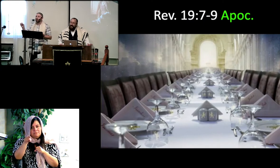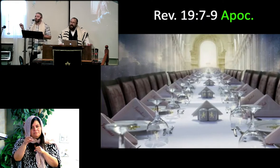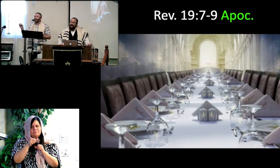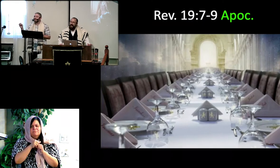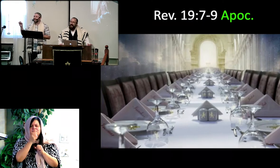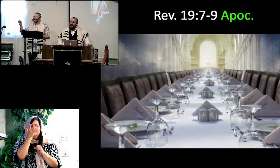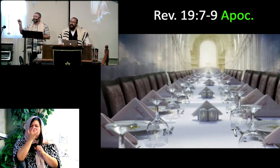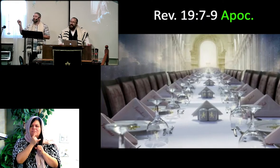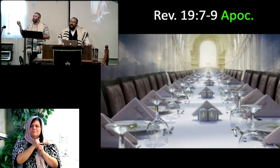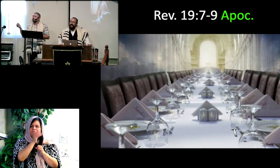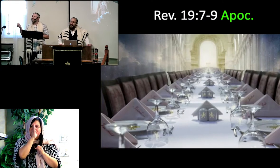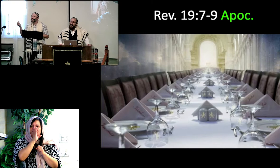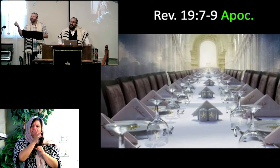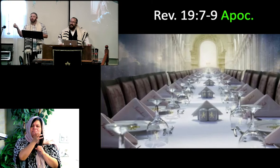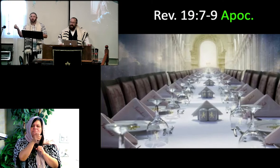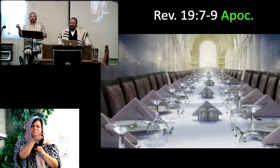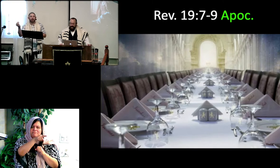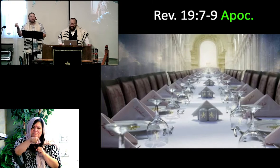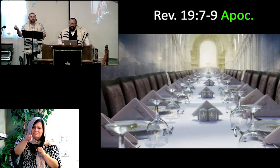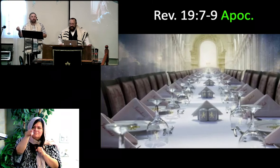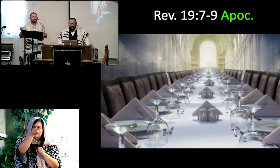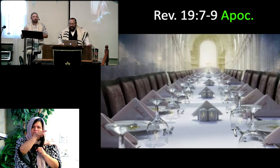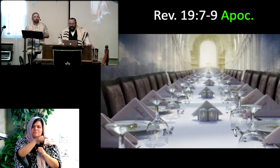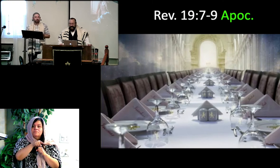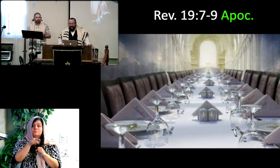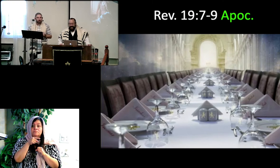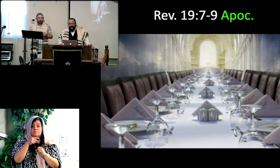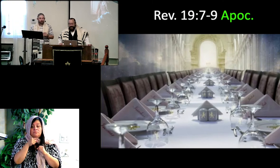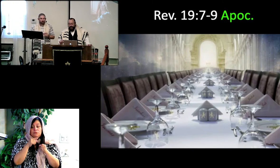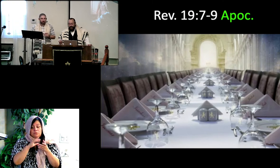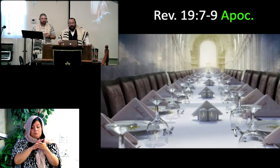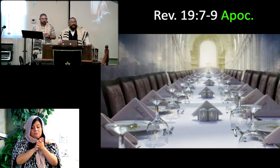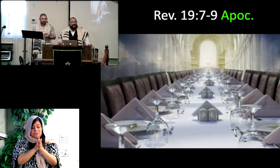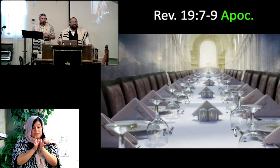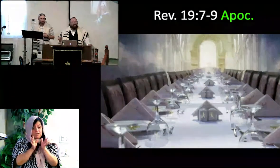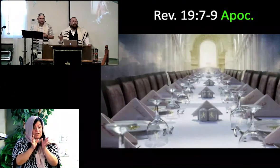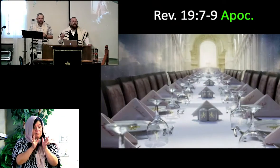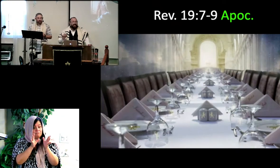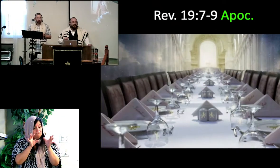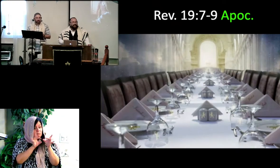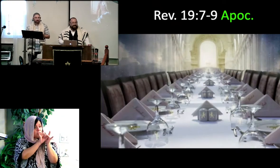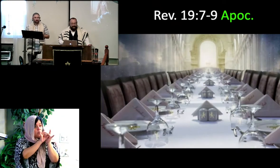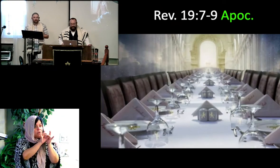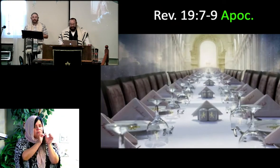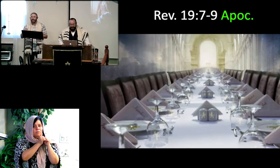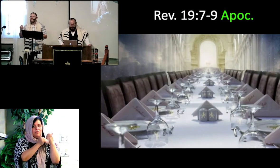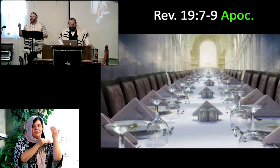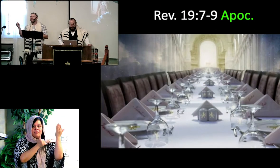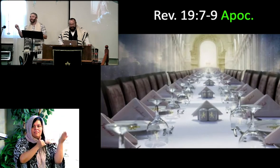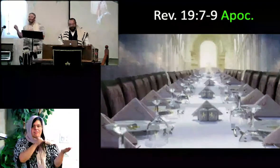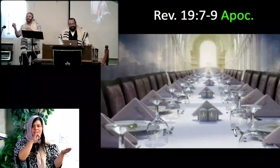creados para ser unidos con el novio. and that your life would be his